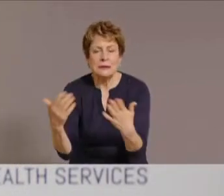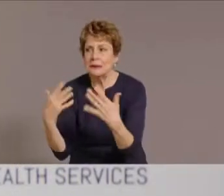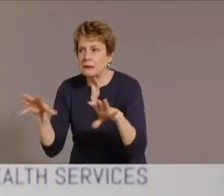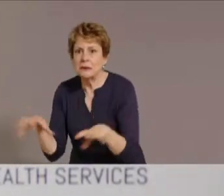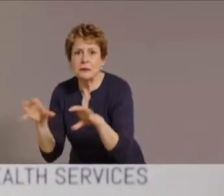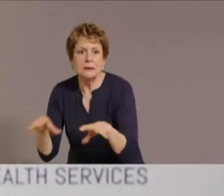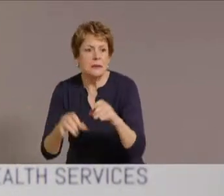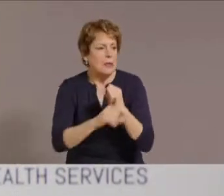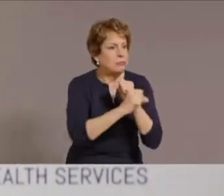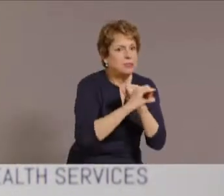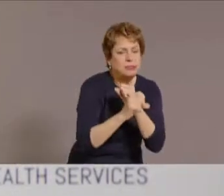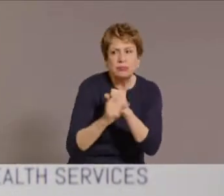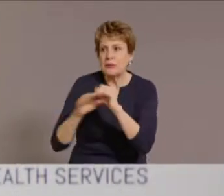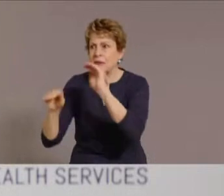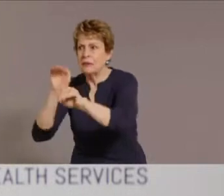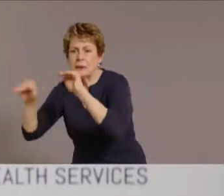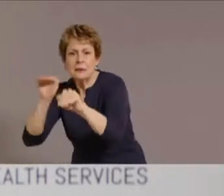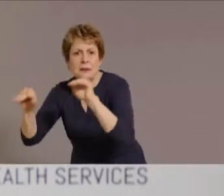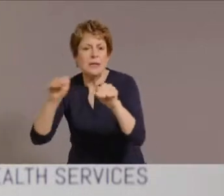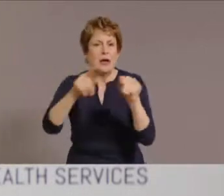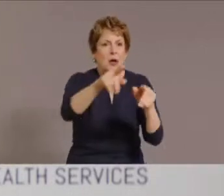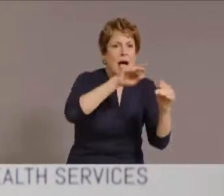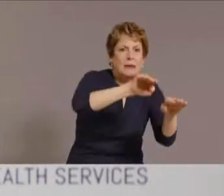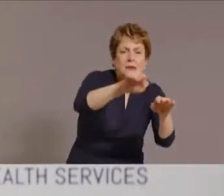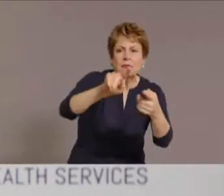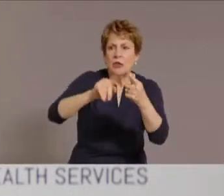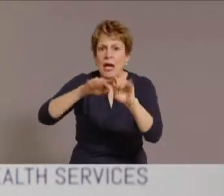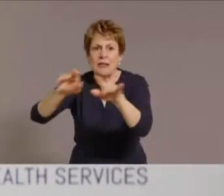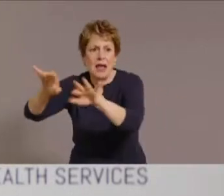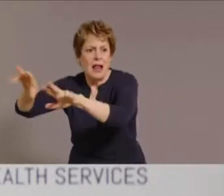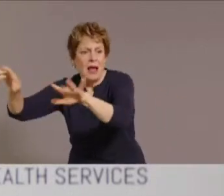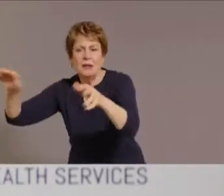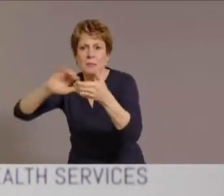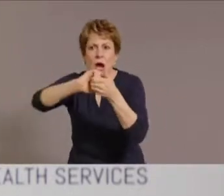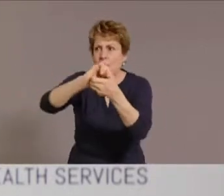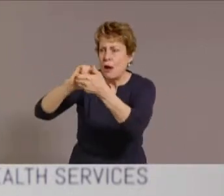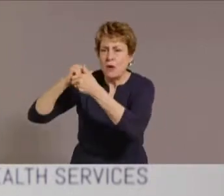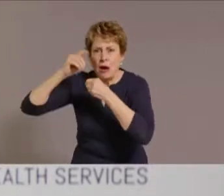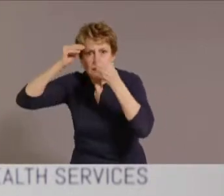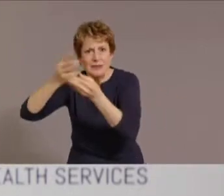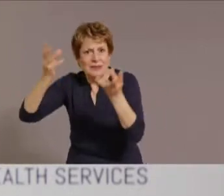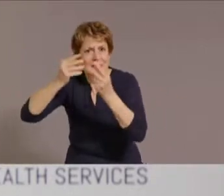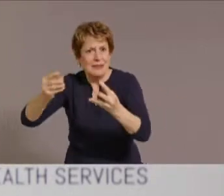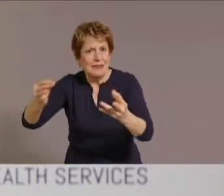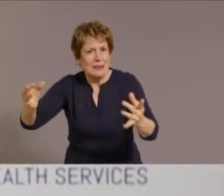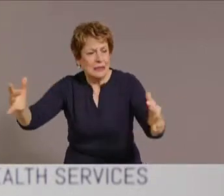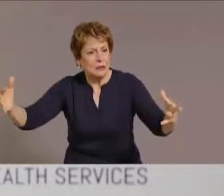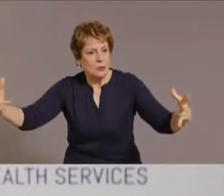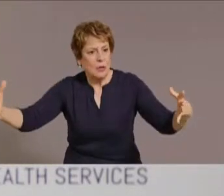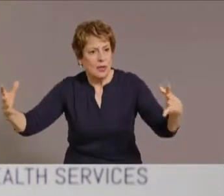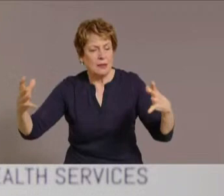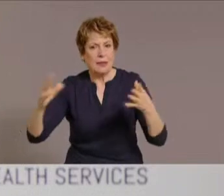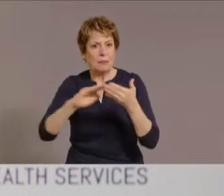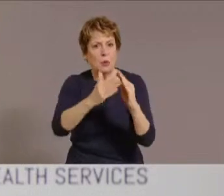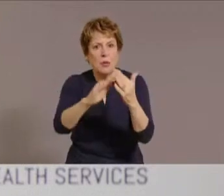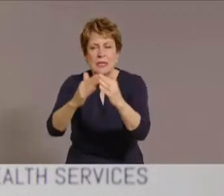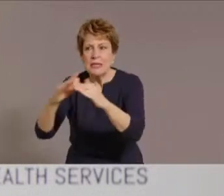out there and education and working, you know, with our local health departments and community